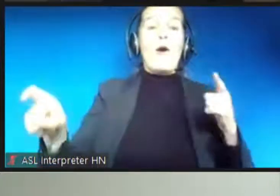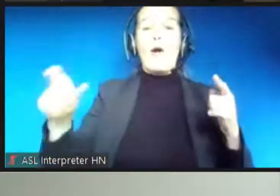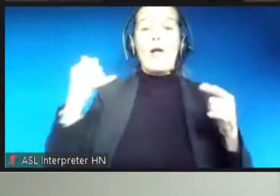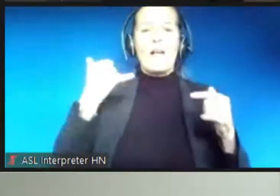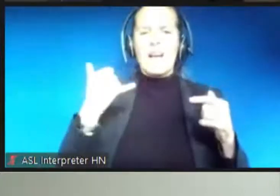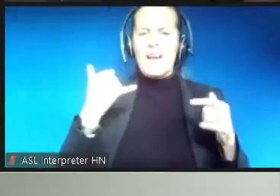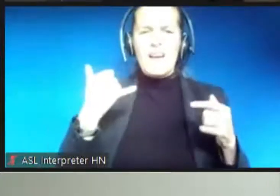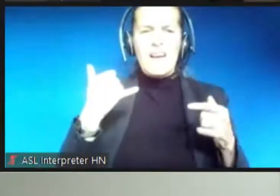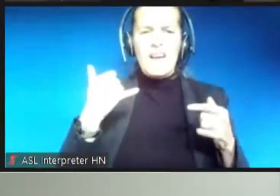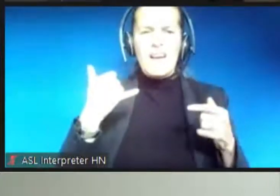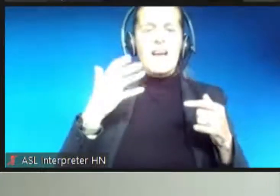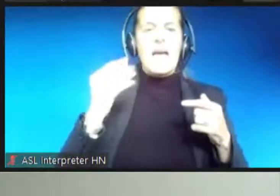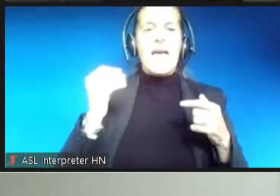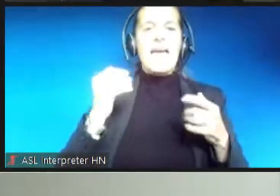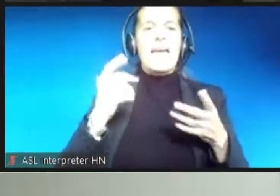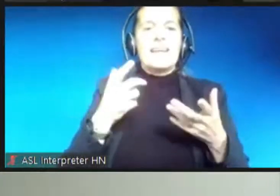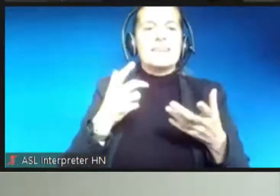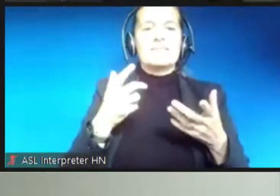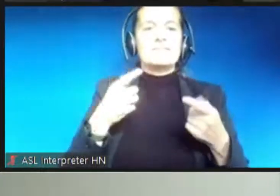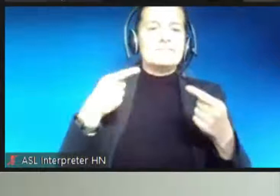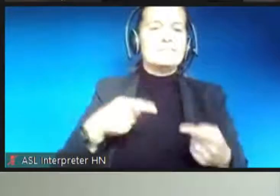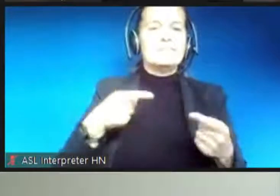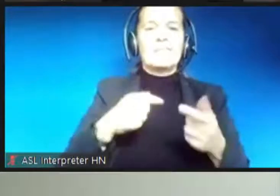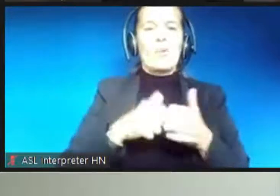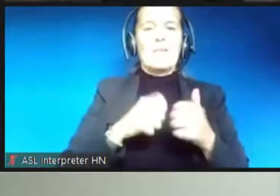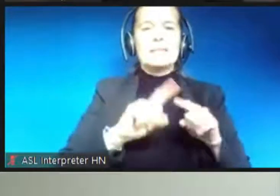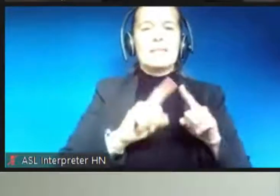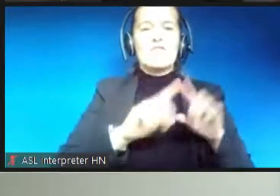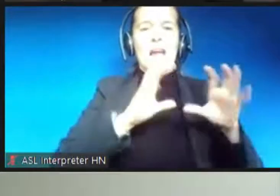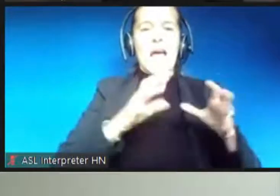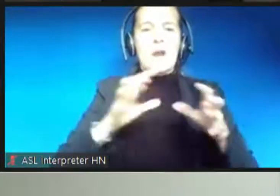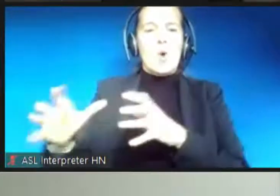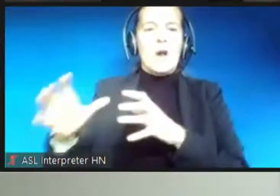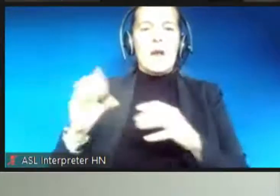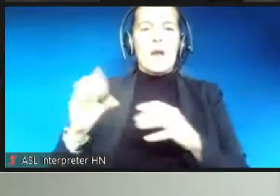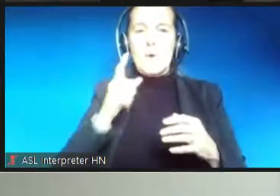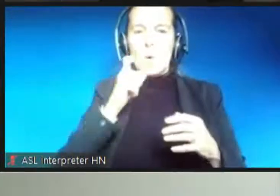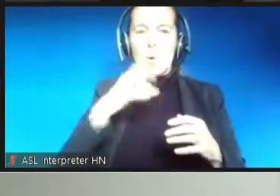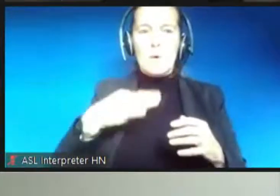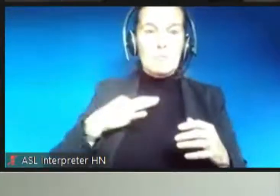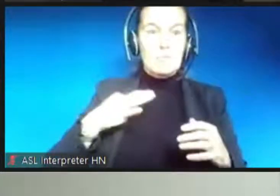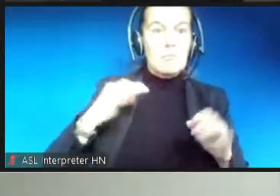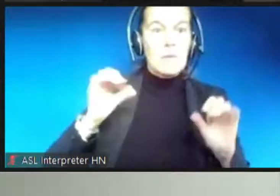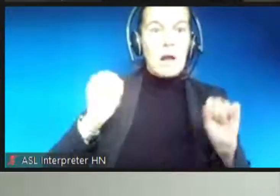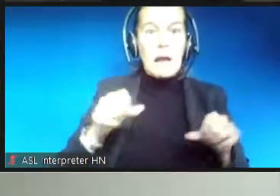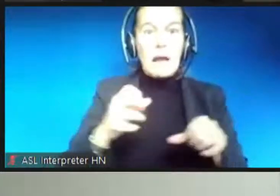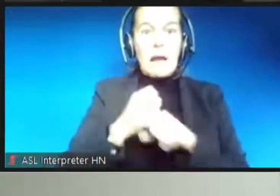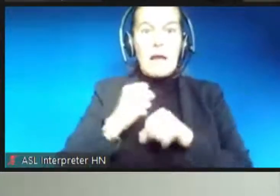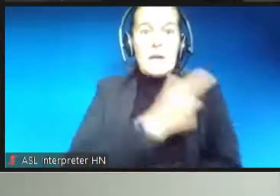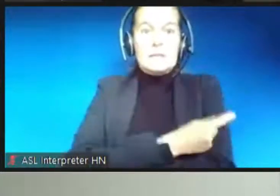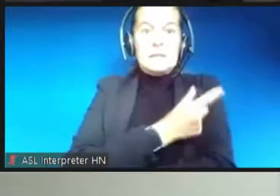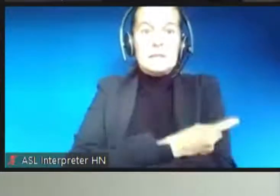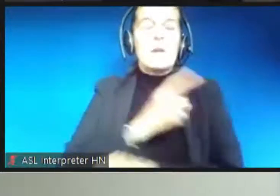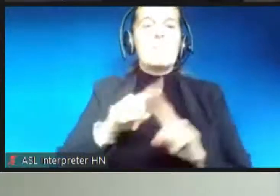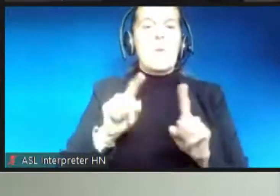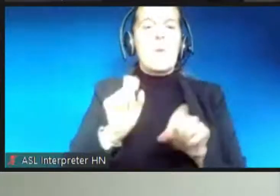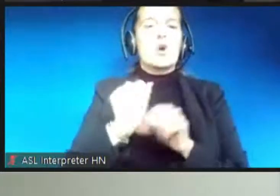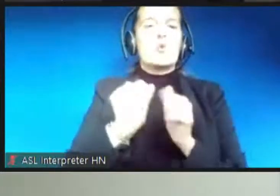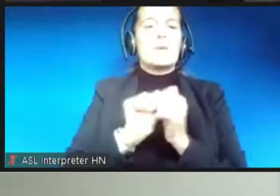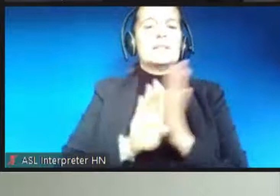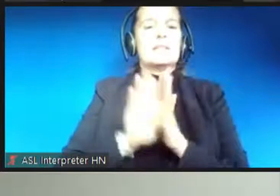with certain categories of eligibility that were not reflected. But again, we're working with the developers, and I expect that that is going to